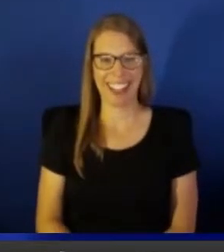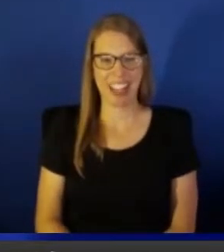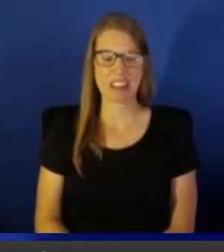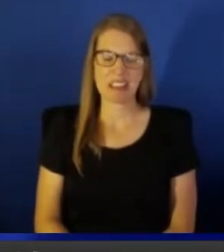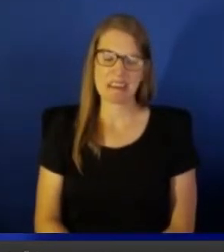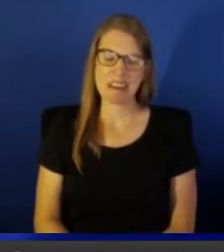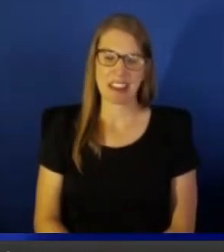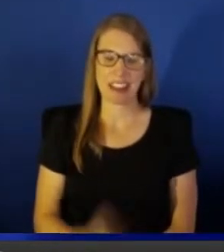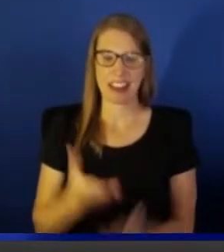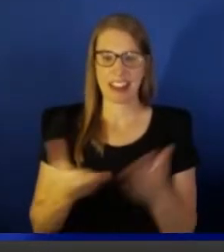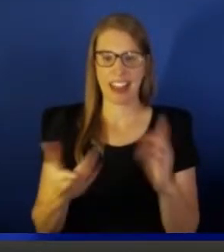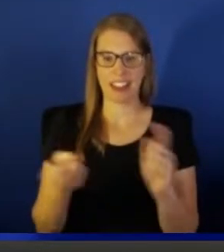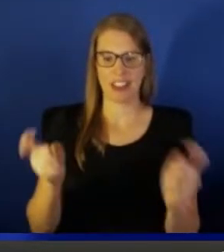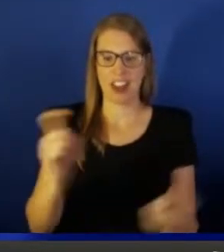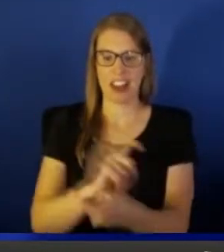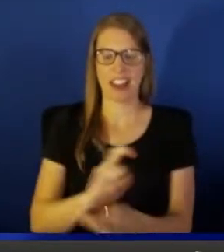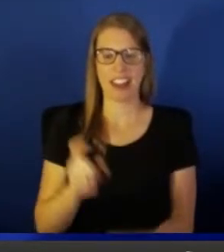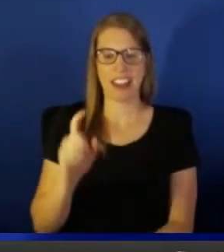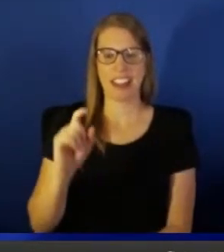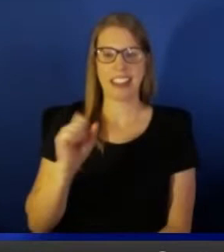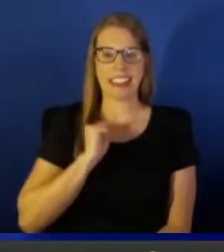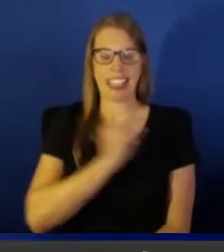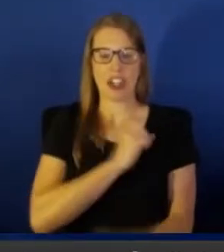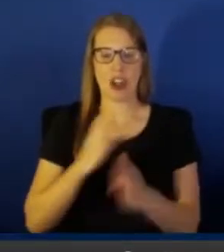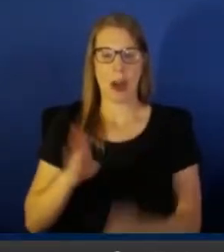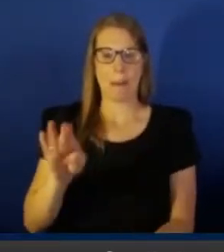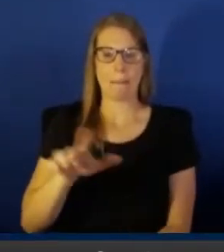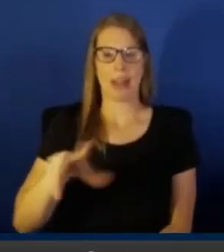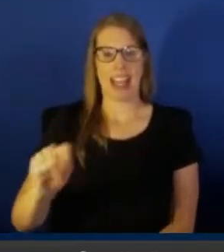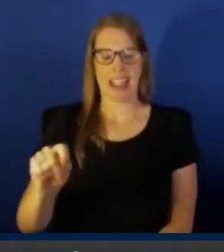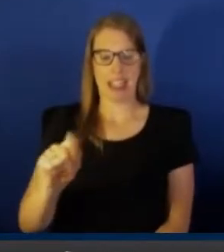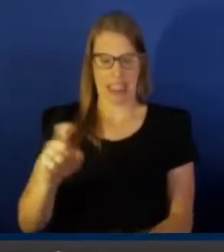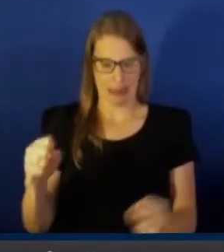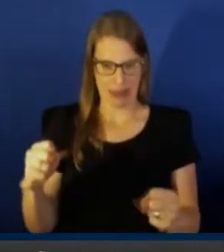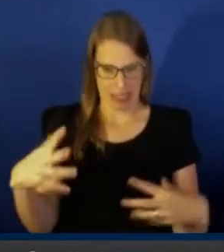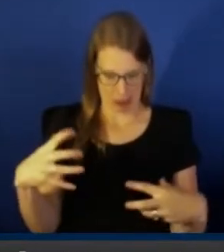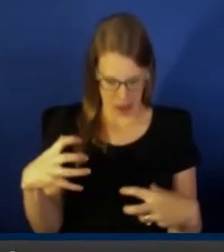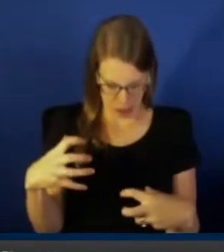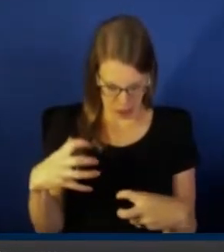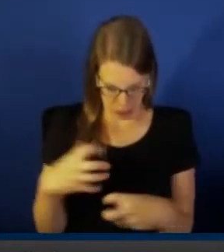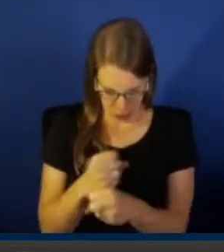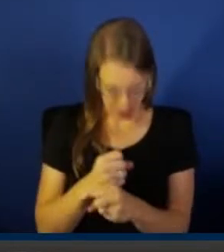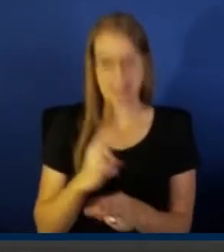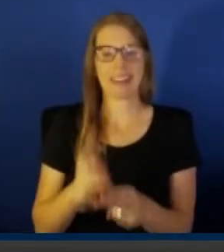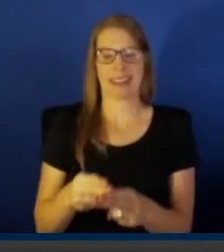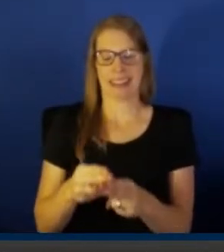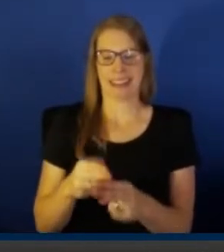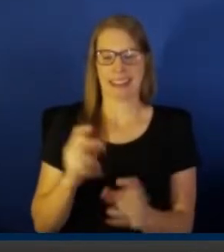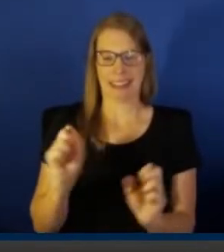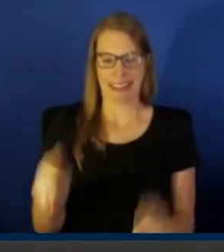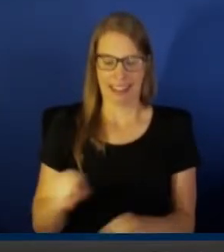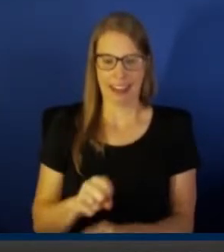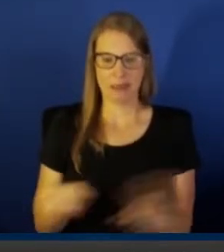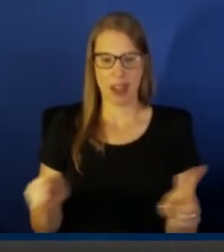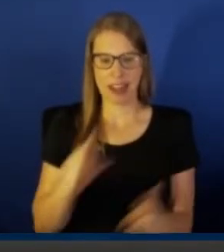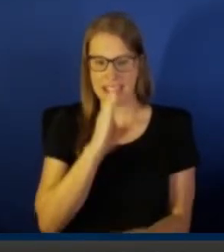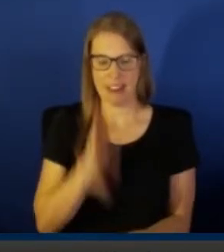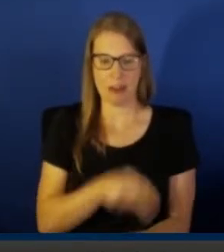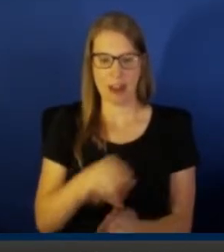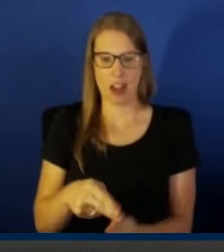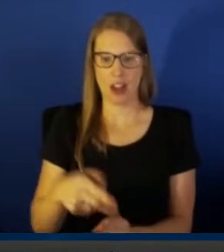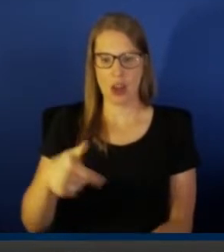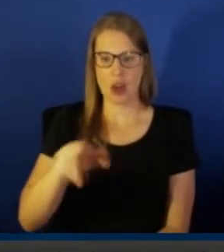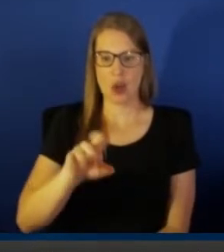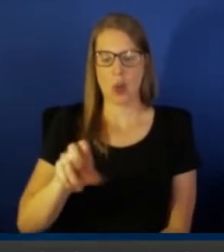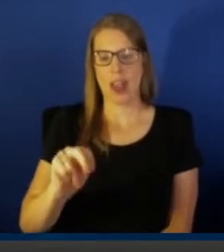Senator Blunt's been helpful in it. There are other folks. It could be shortened substantially. The one thing I will tell you is it will never be called Quinton Lucas Park. Are